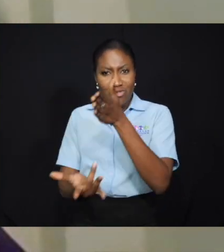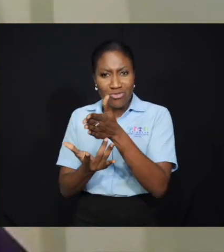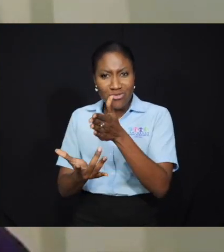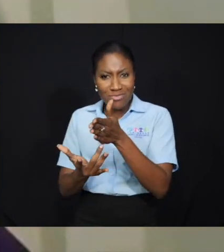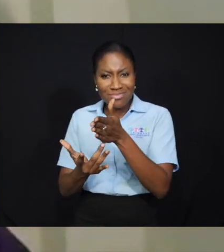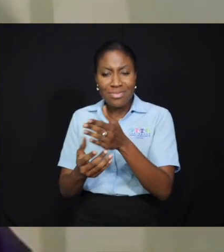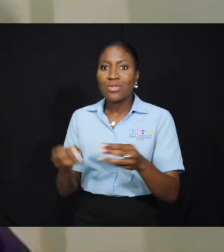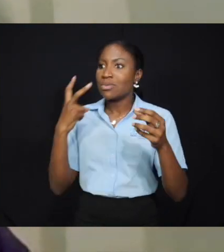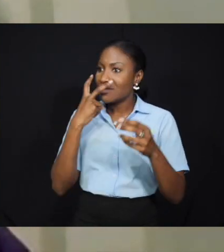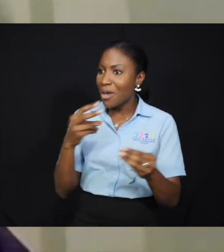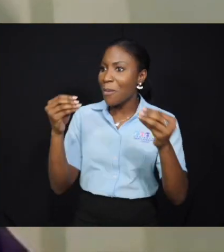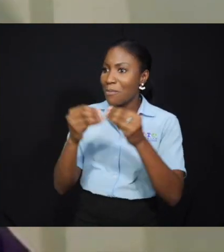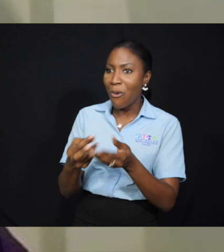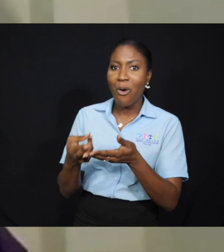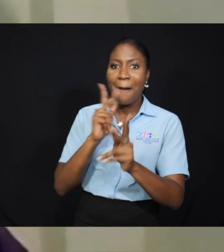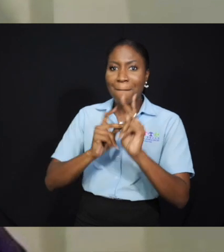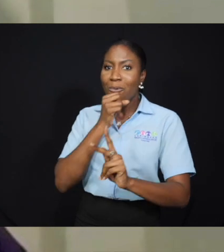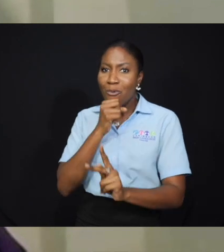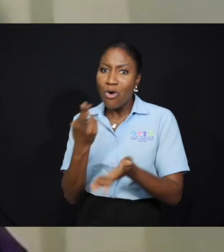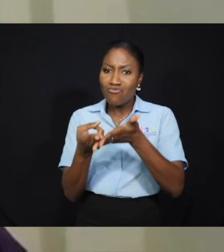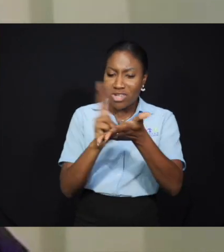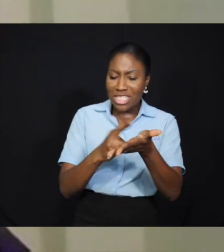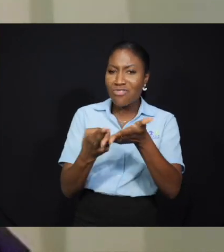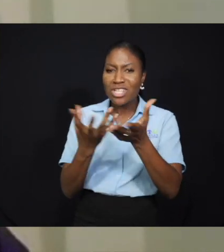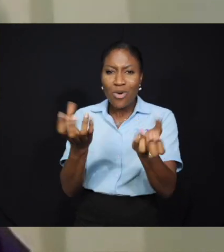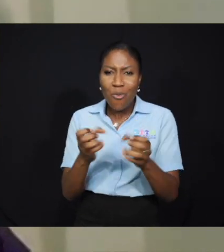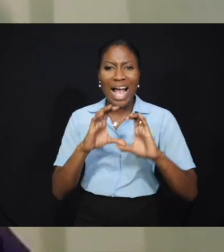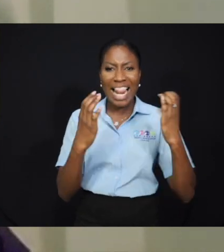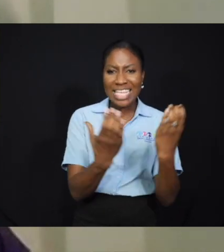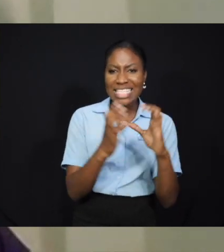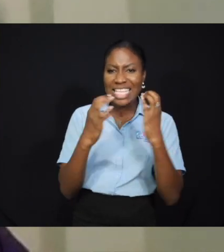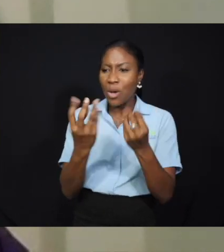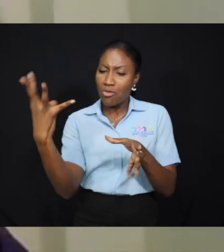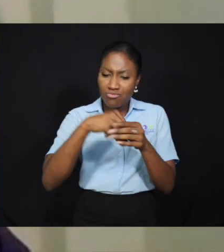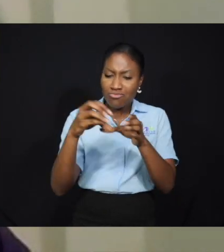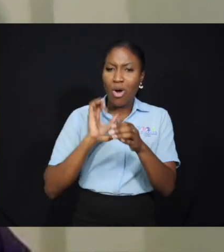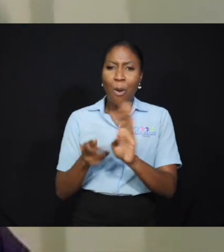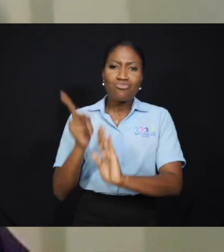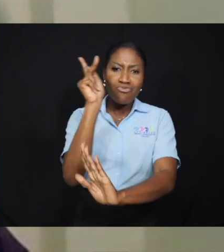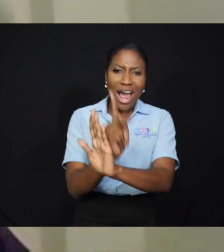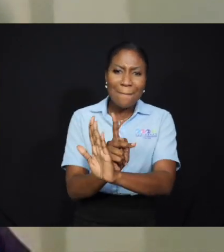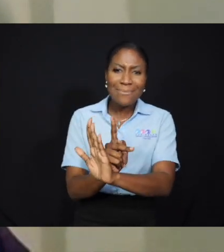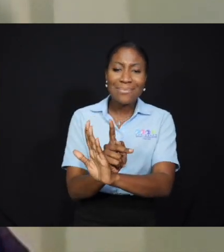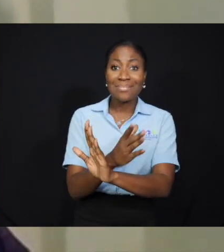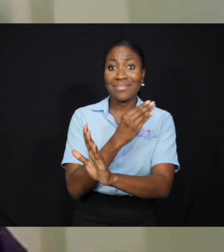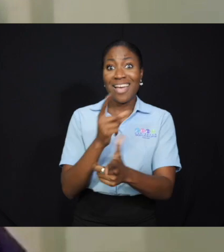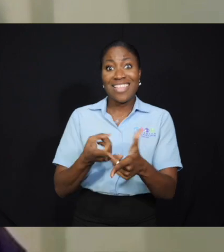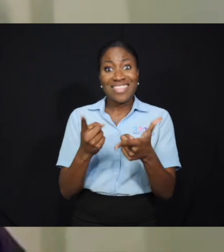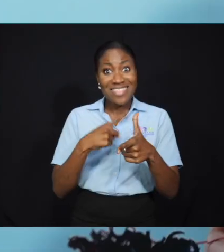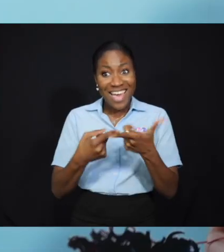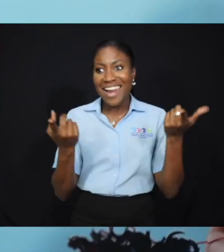board, registering for classes, participating in our programs, and this has increased our